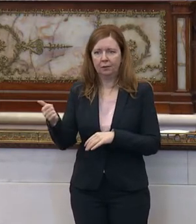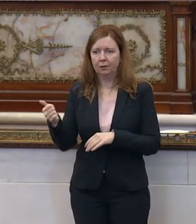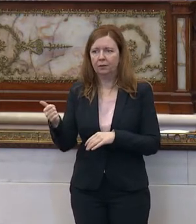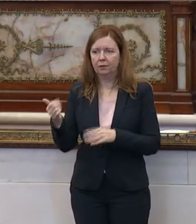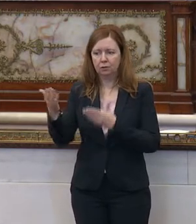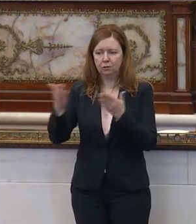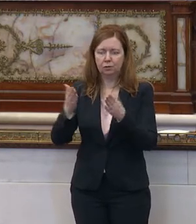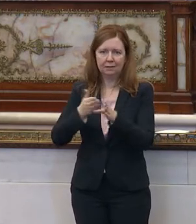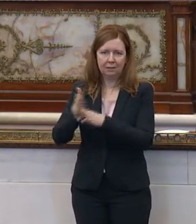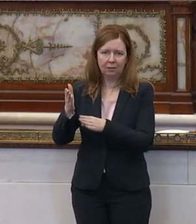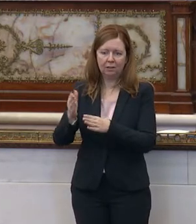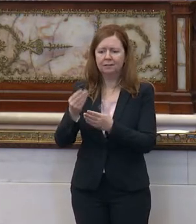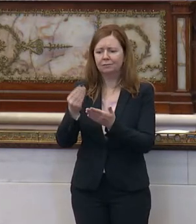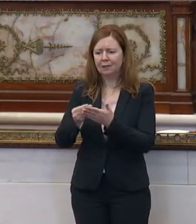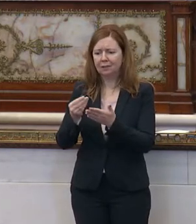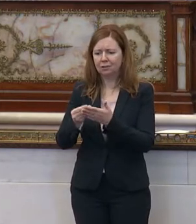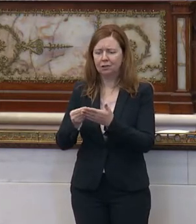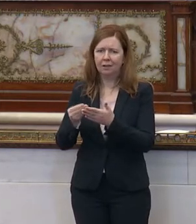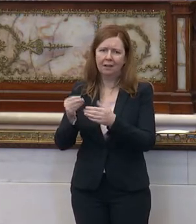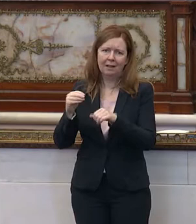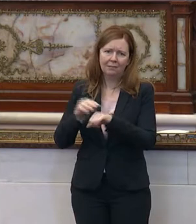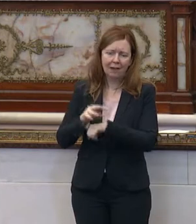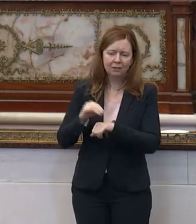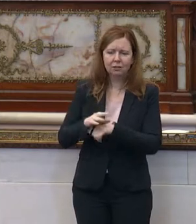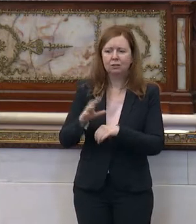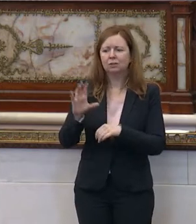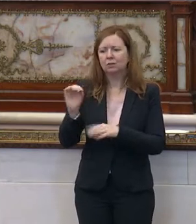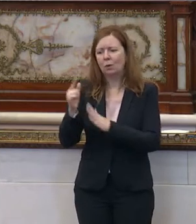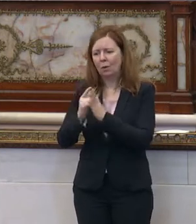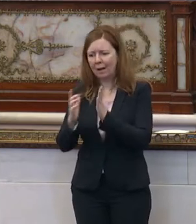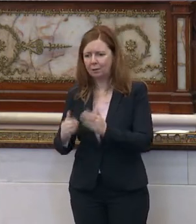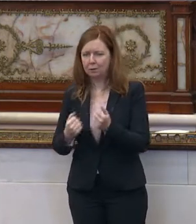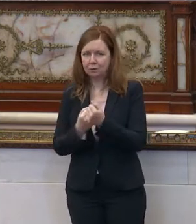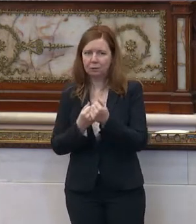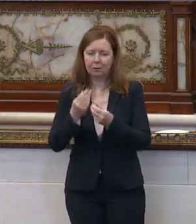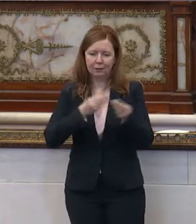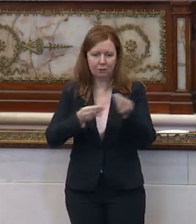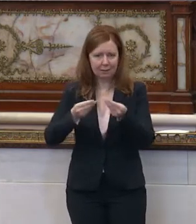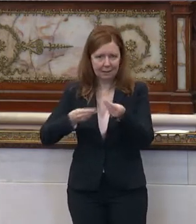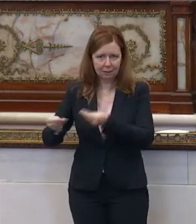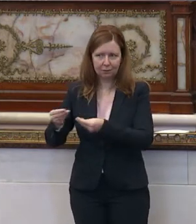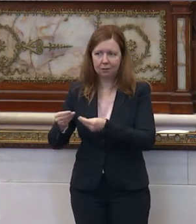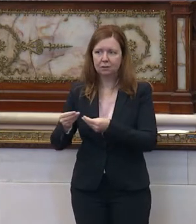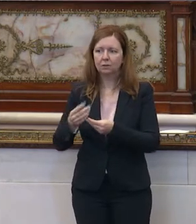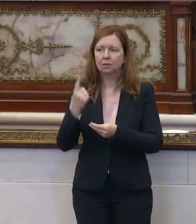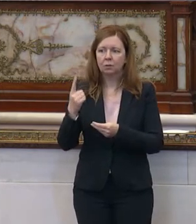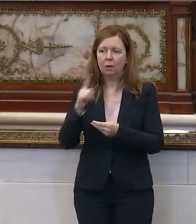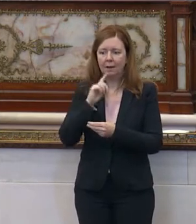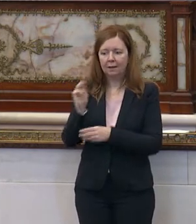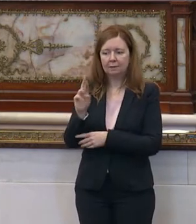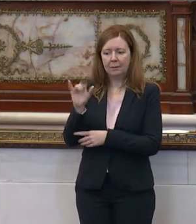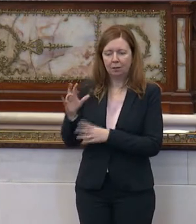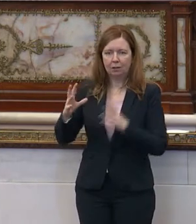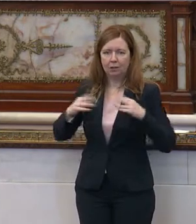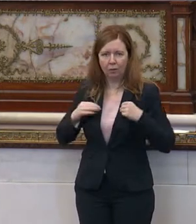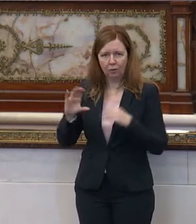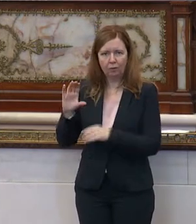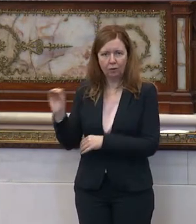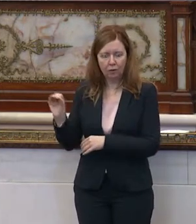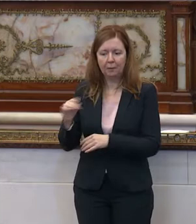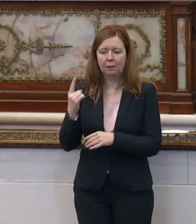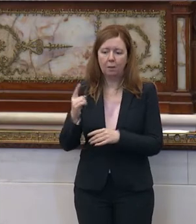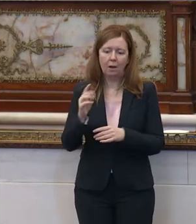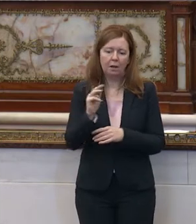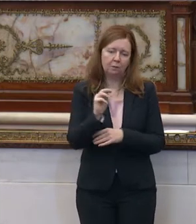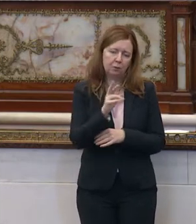service areas, financial advisors. We have co-counsels supporting transactions, one being a minority-owned firm and one